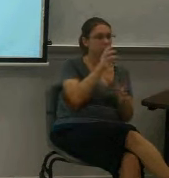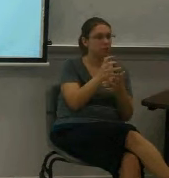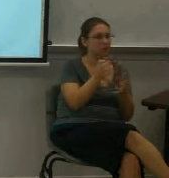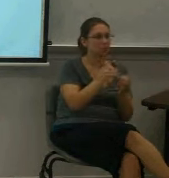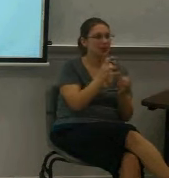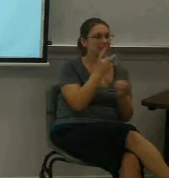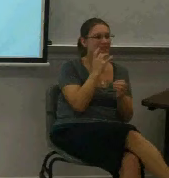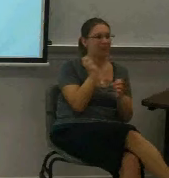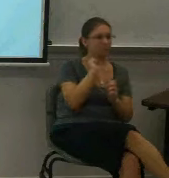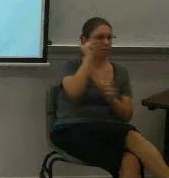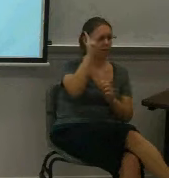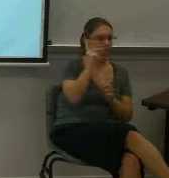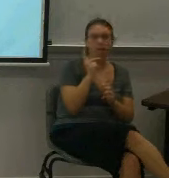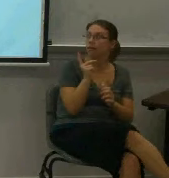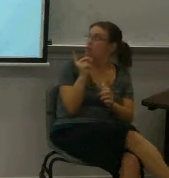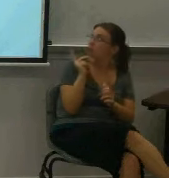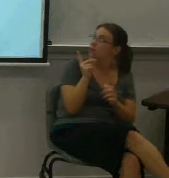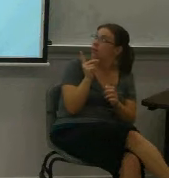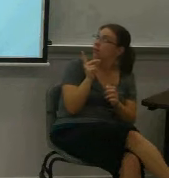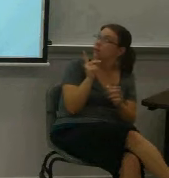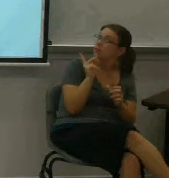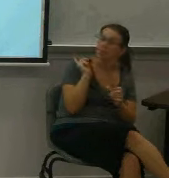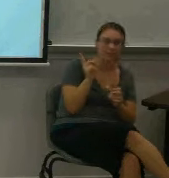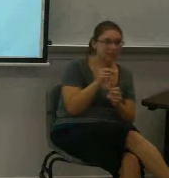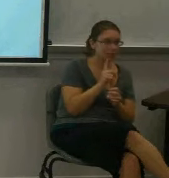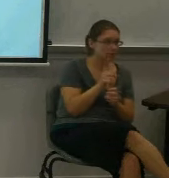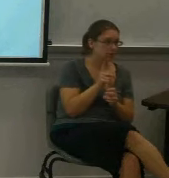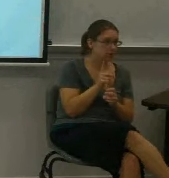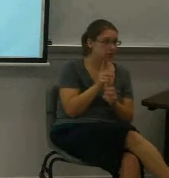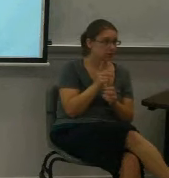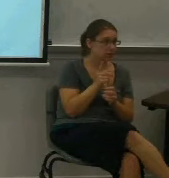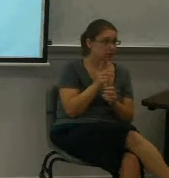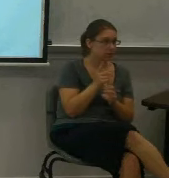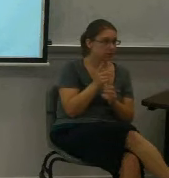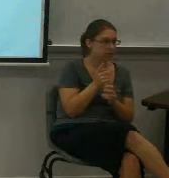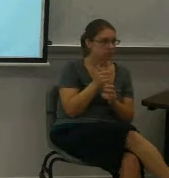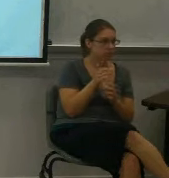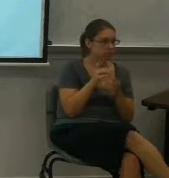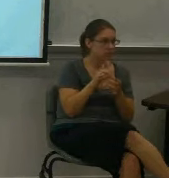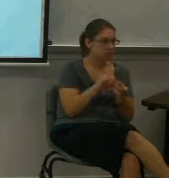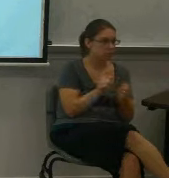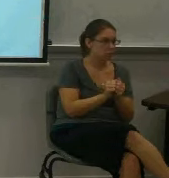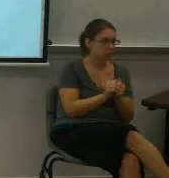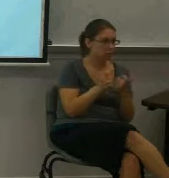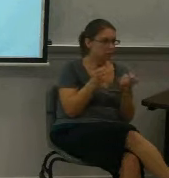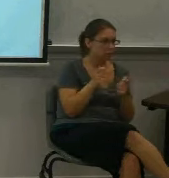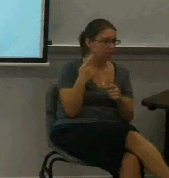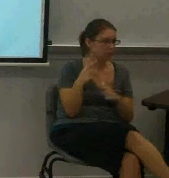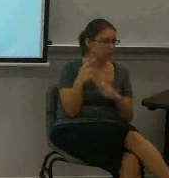looks really light. And this is a relic of the great phosphorus wars, where